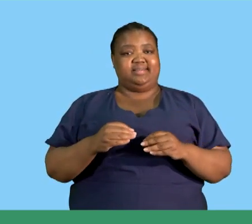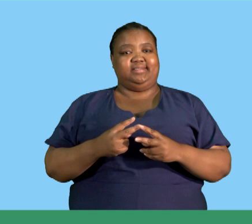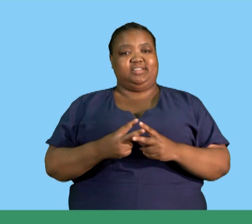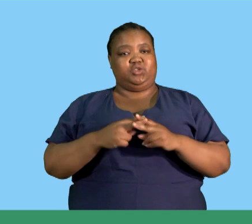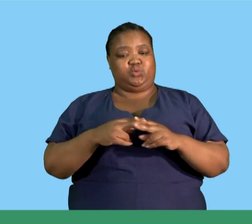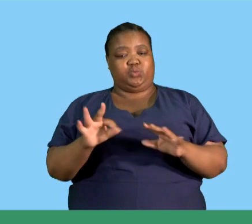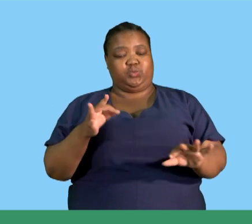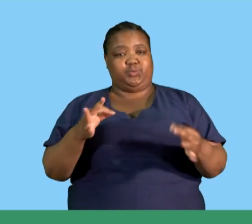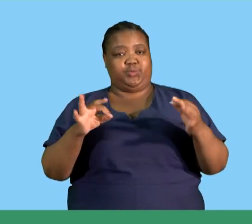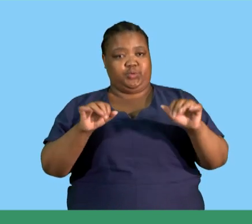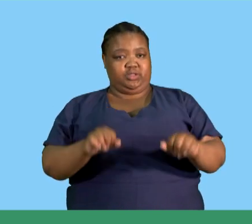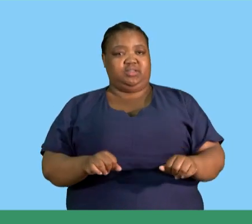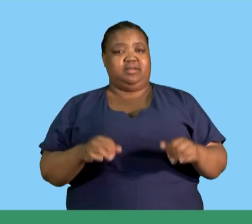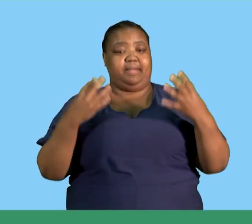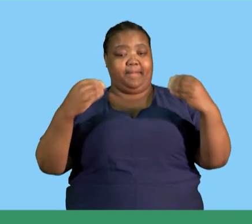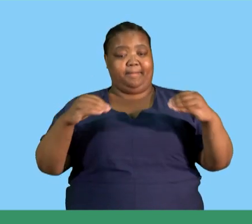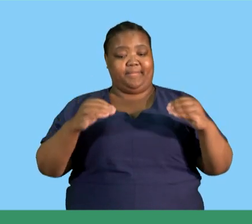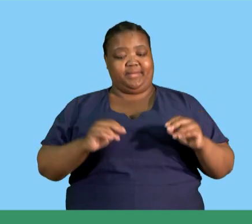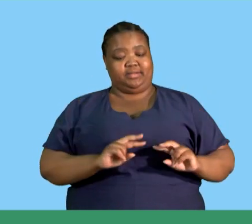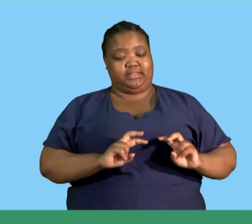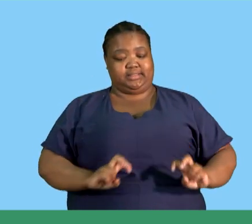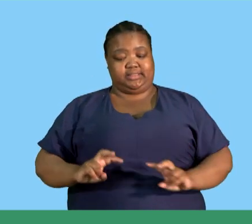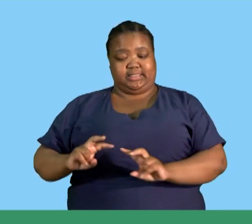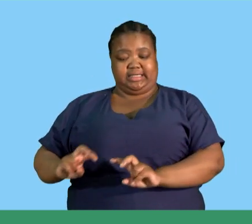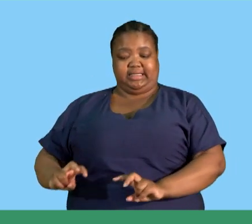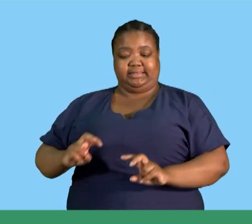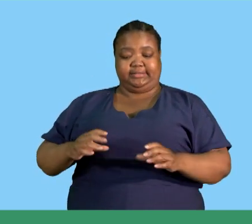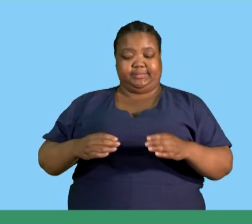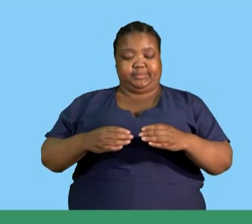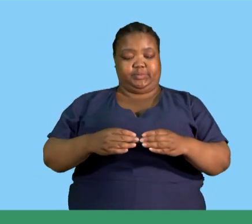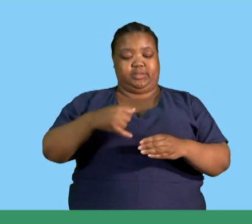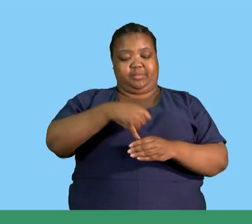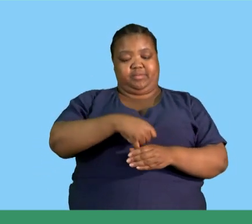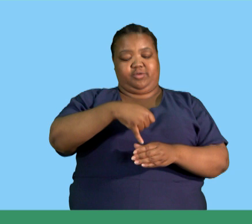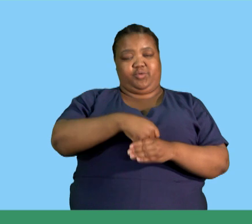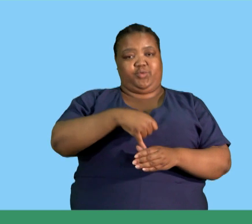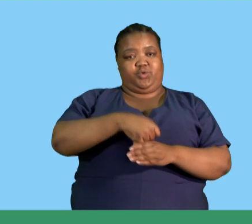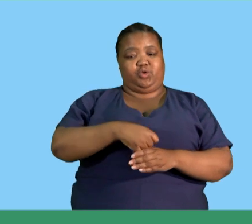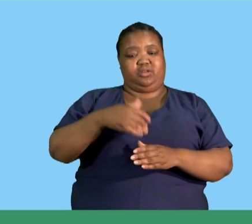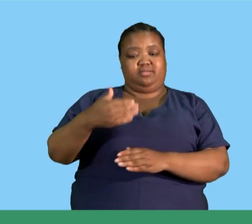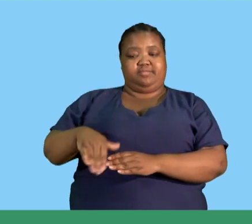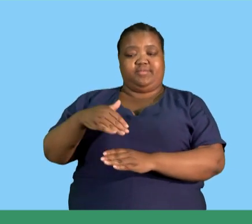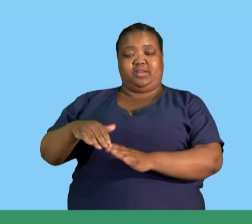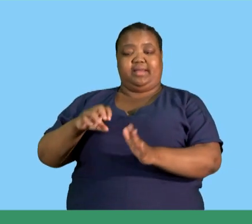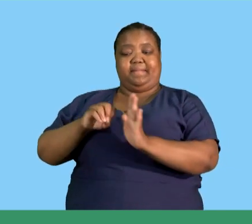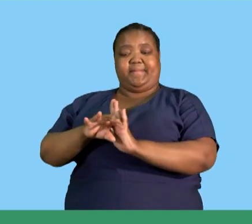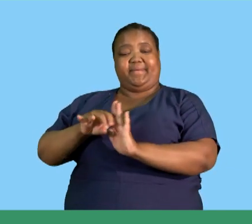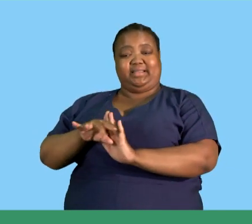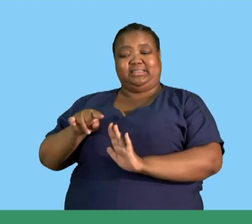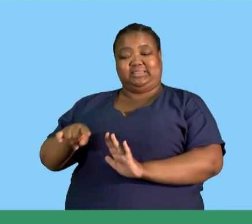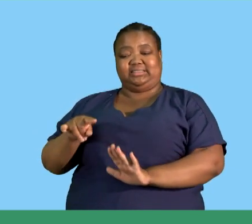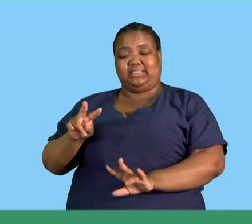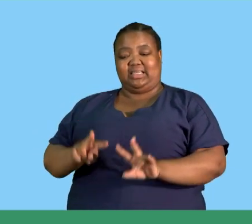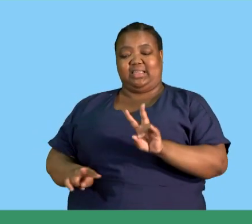industrial analysis tool that enables a business to study the internal, which is the micro, and external, which consists